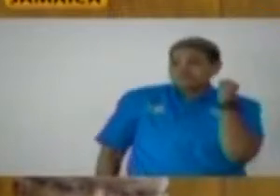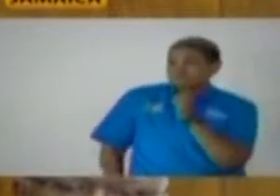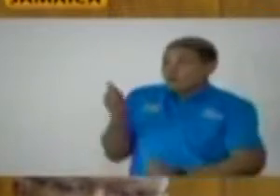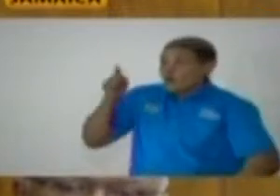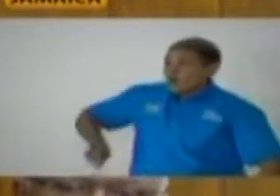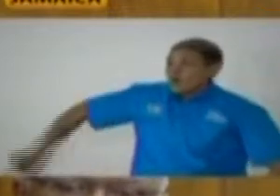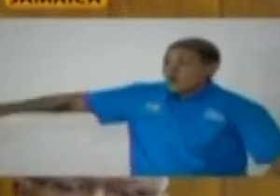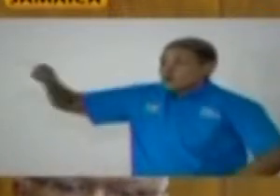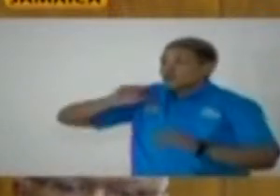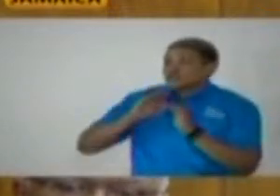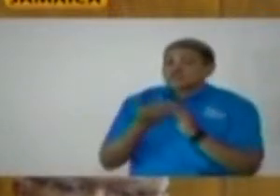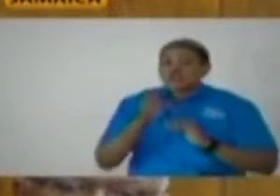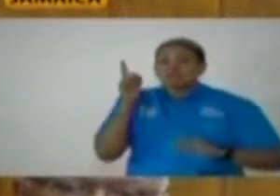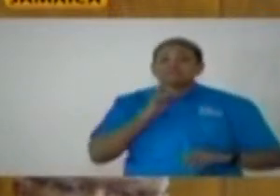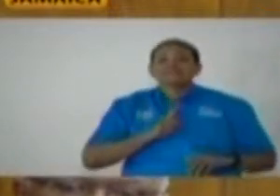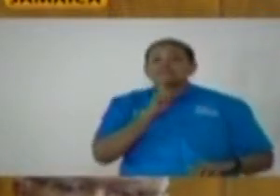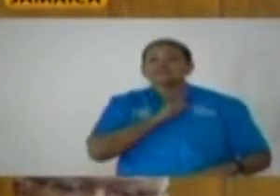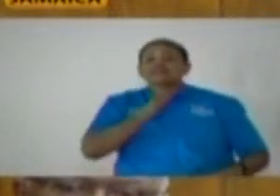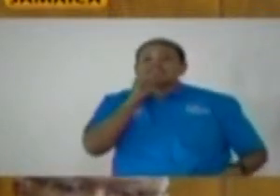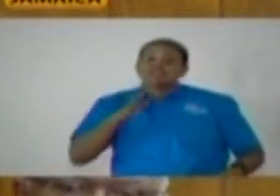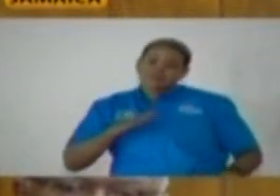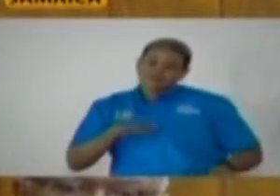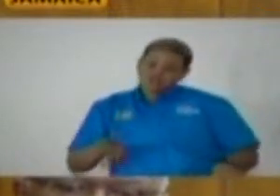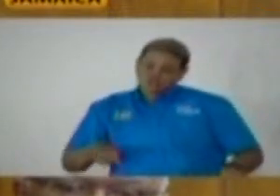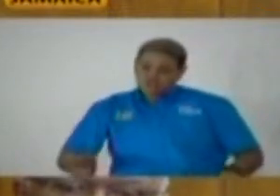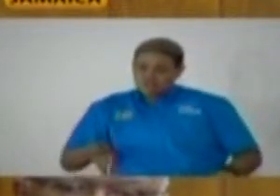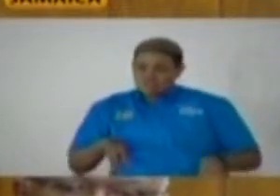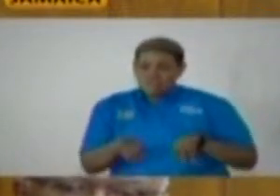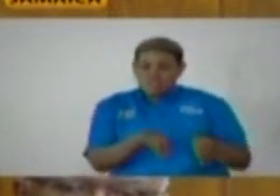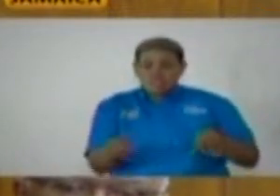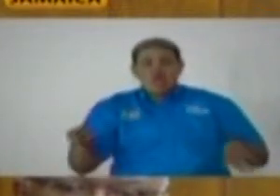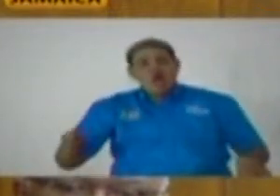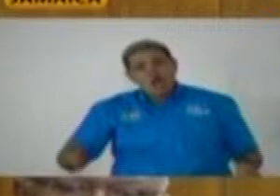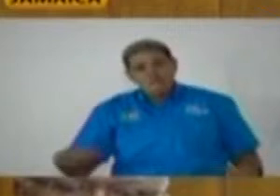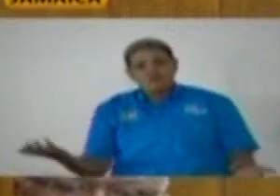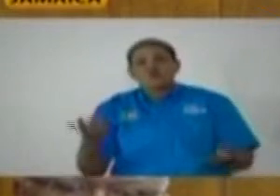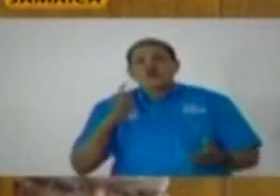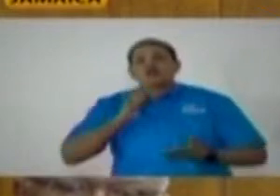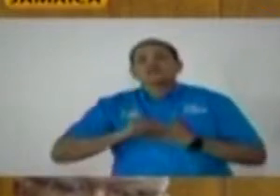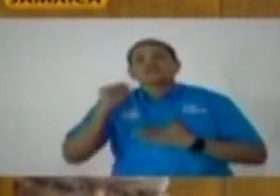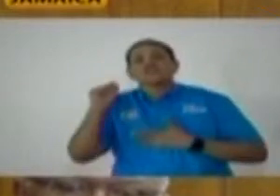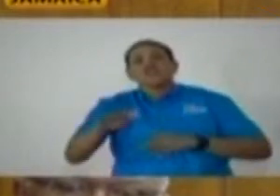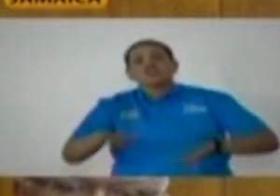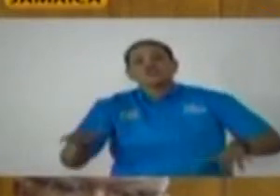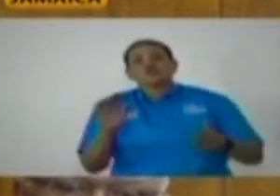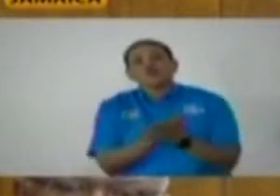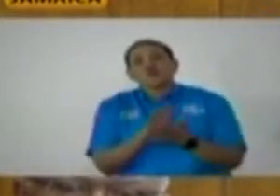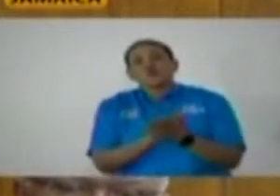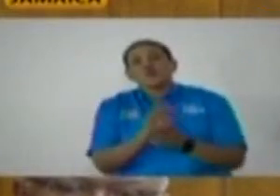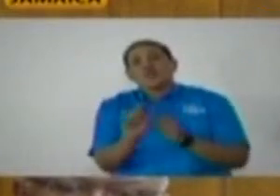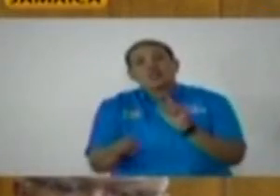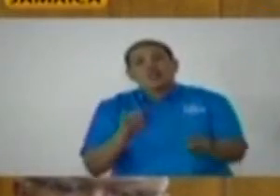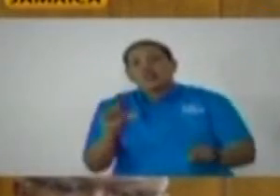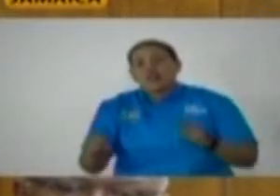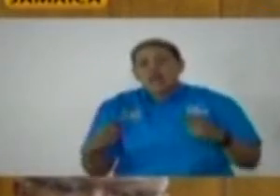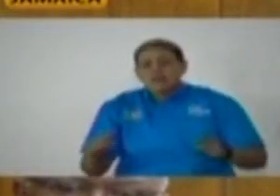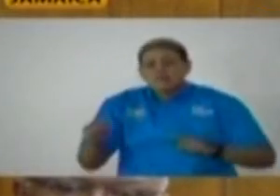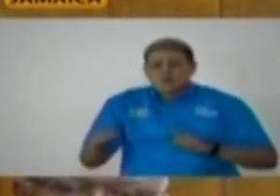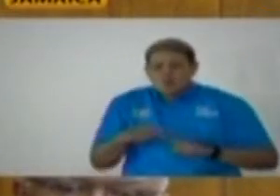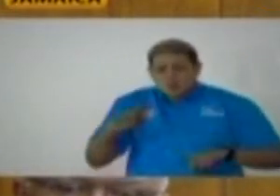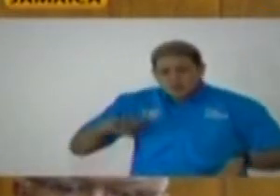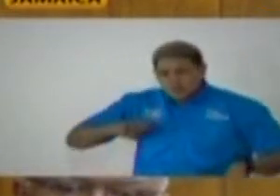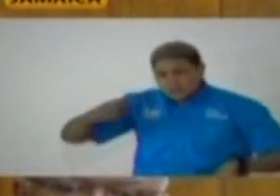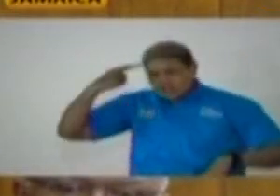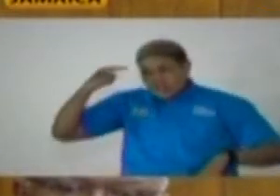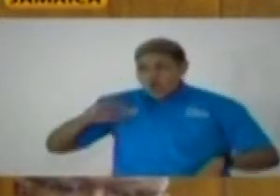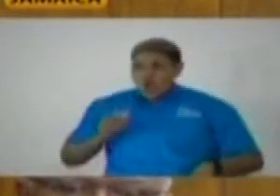families are single, female-headed, who have to support children and send children to school. So when we bear in mind